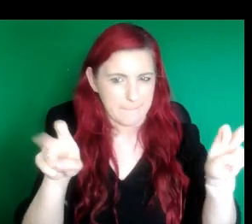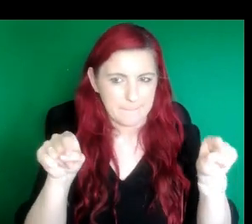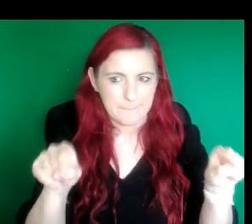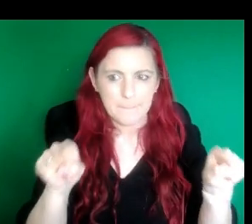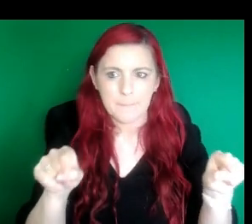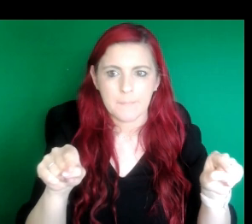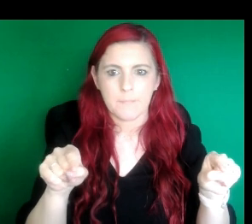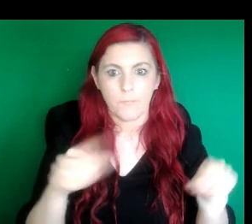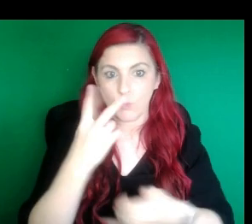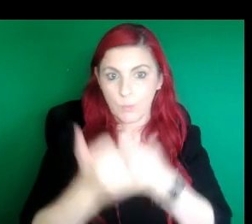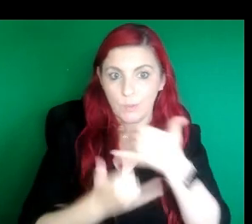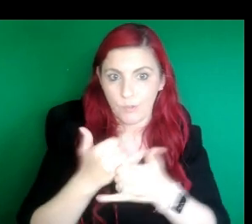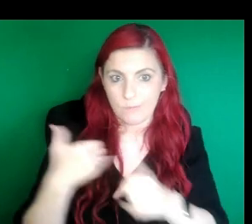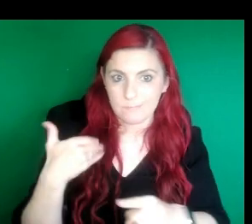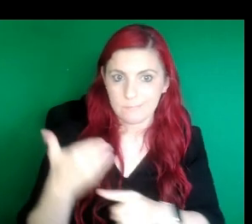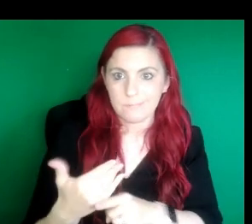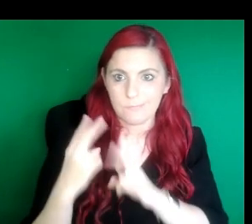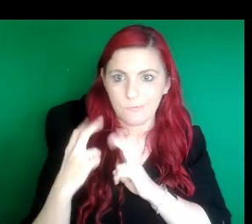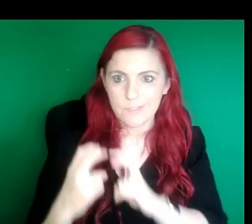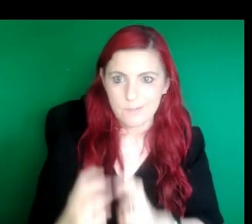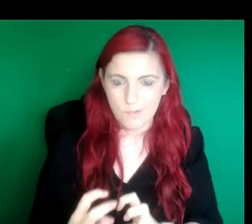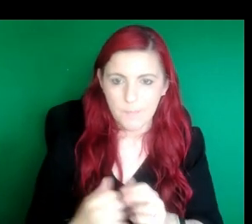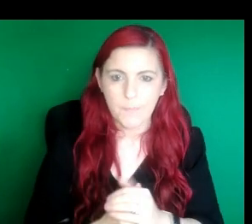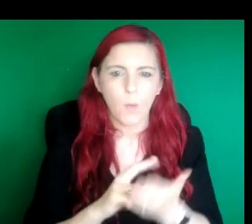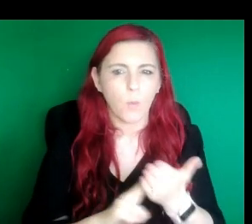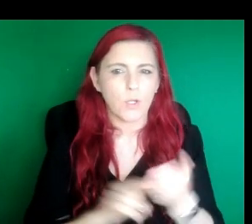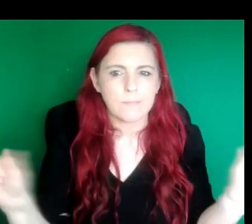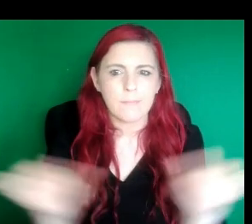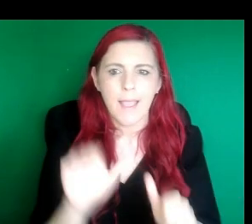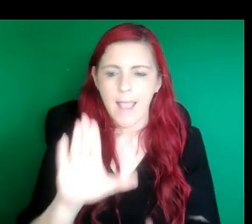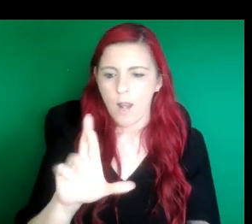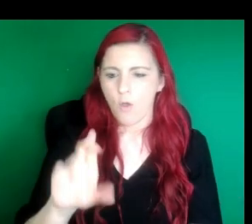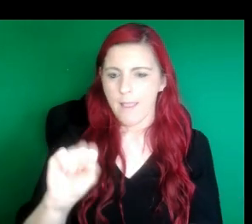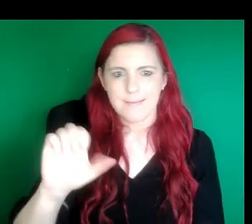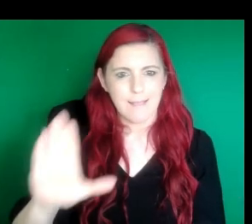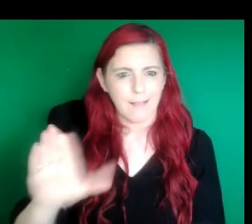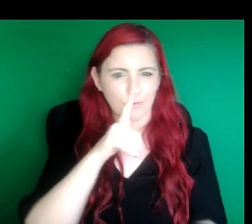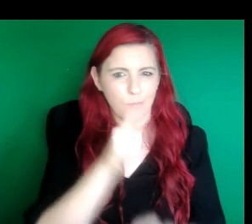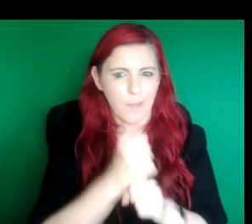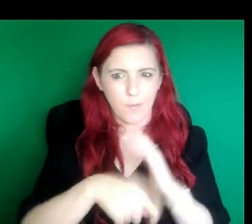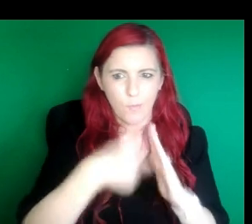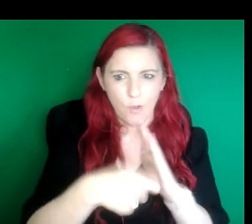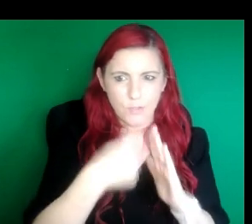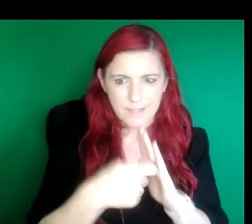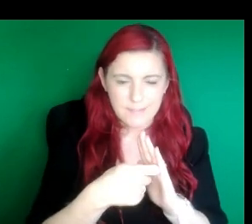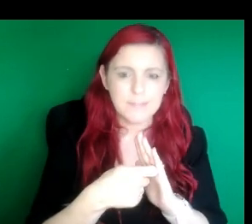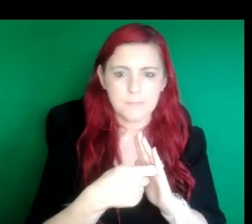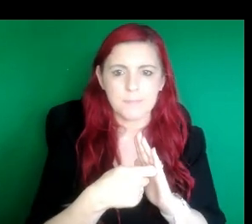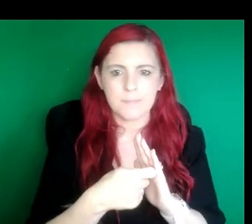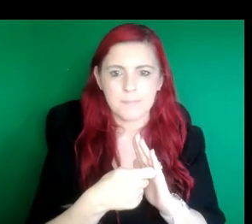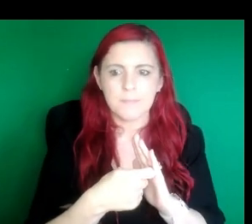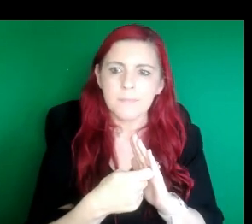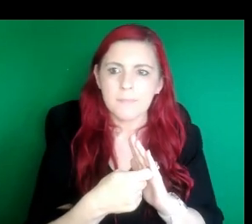said, I was doing for 2 years. So I'm going to be using the acronym LRSL to describe the project, just rather than saying the full name